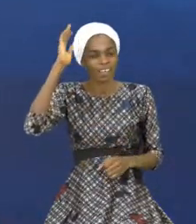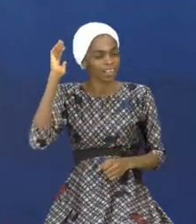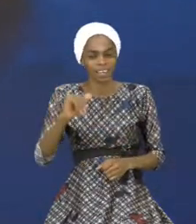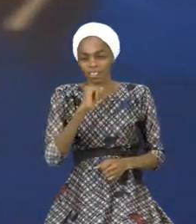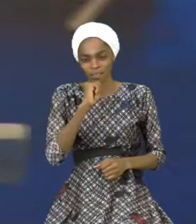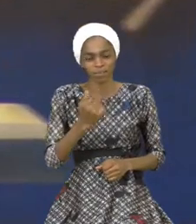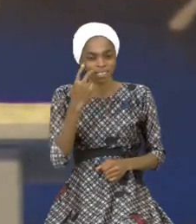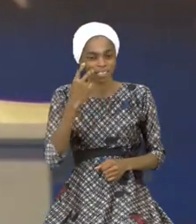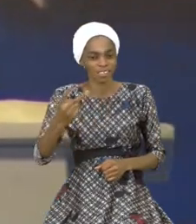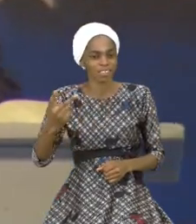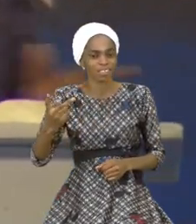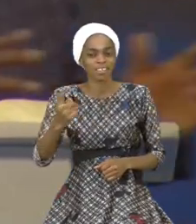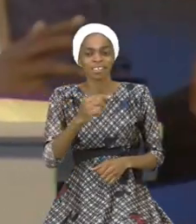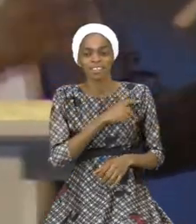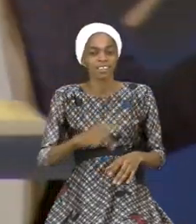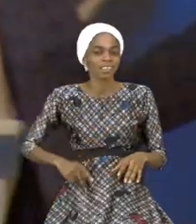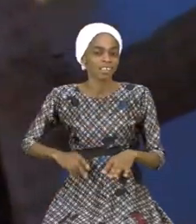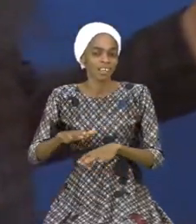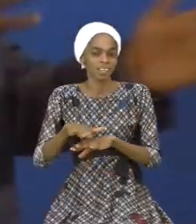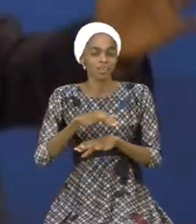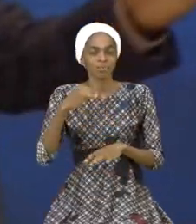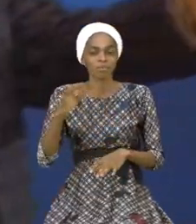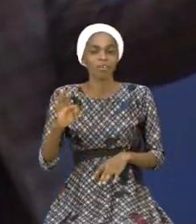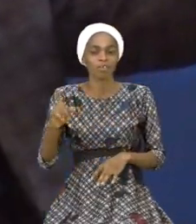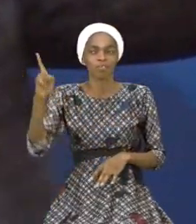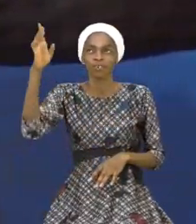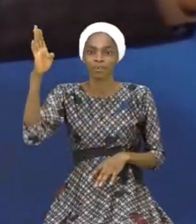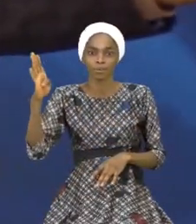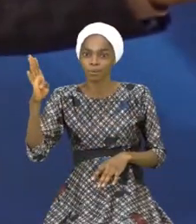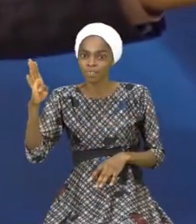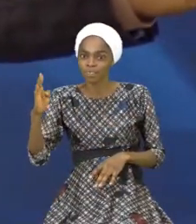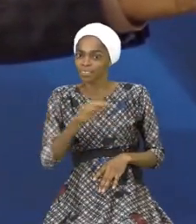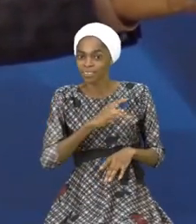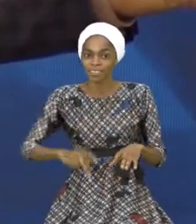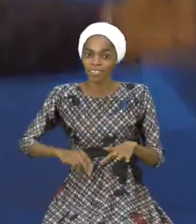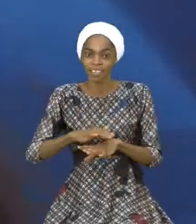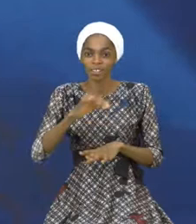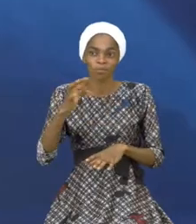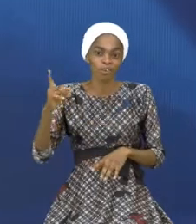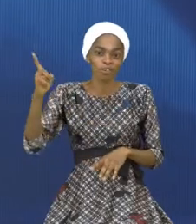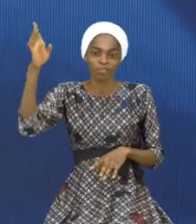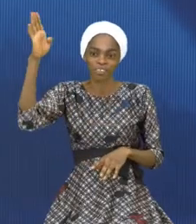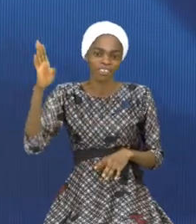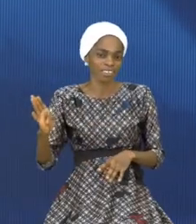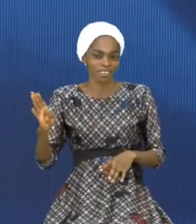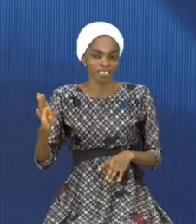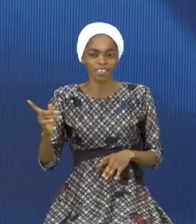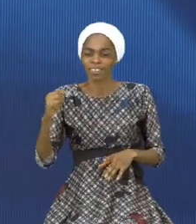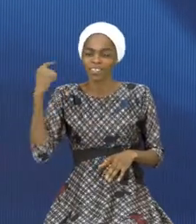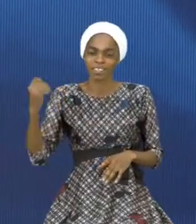see the kingdom of God. Kingdom of God, the eternal